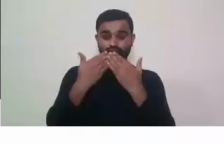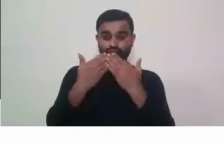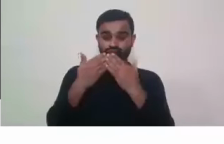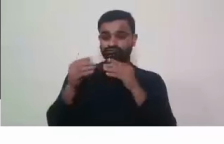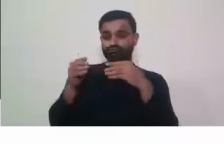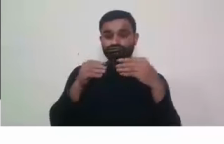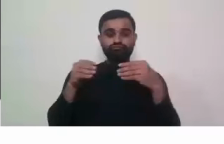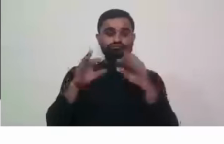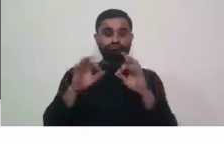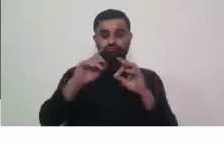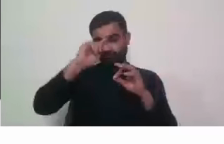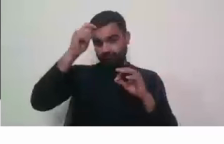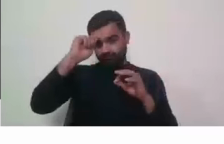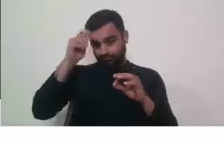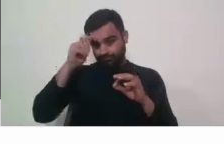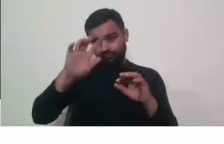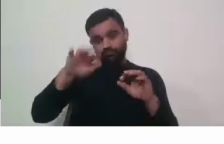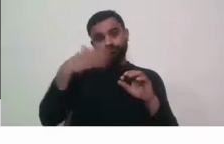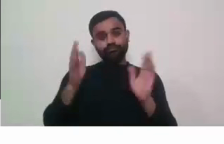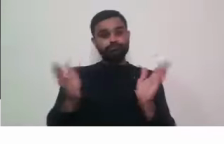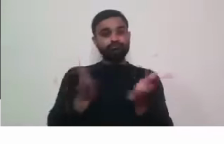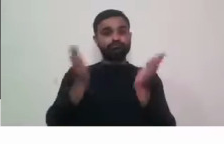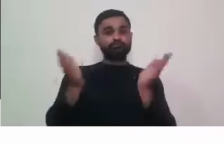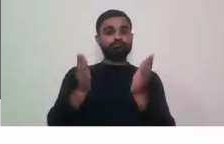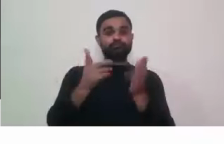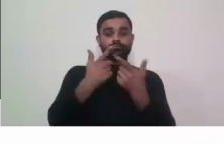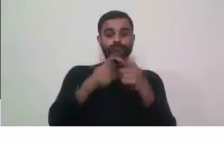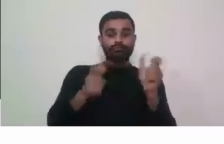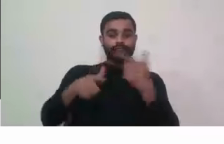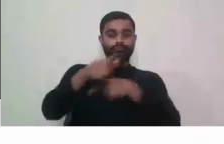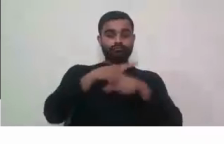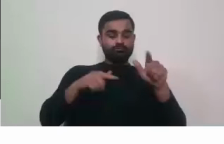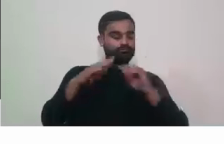in English or rather Mm-hmm. promote linguistic hybridity?